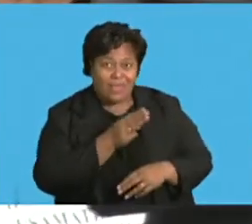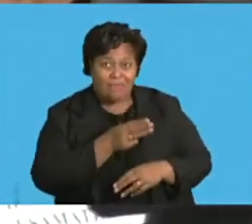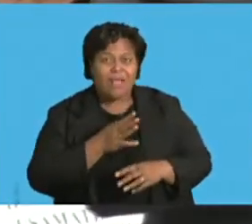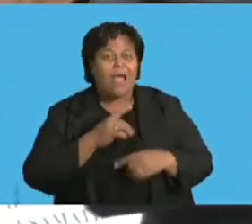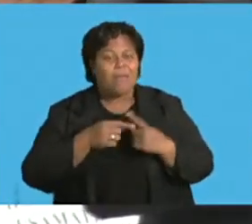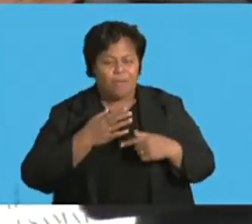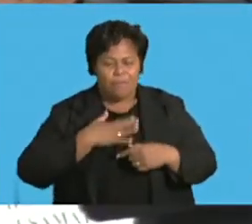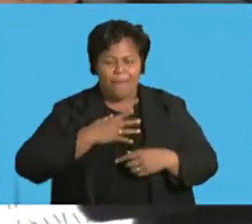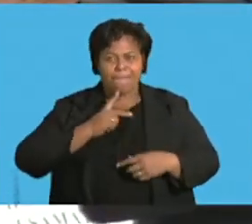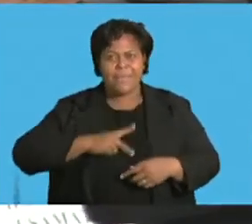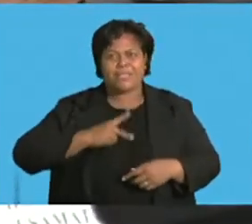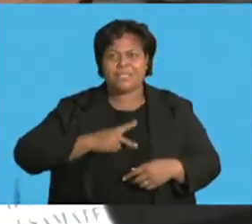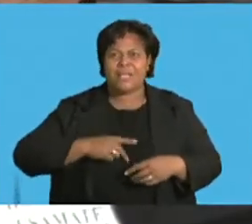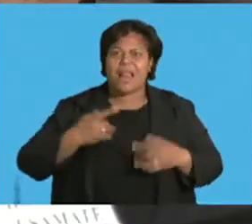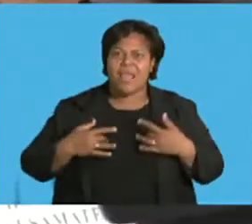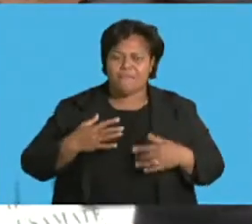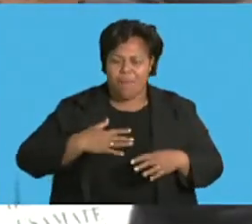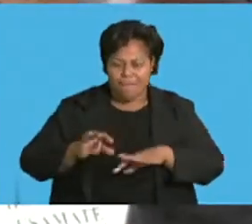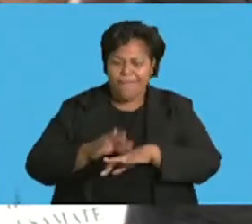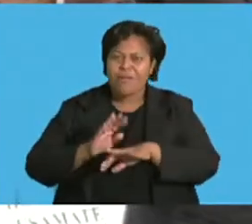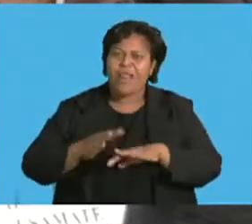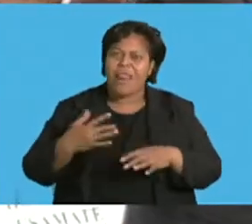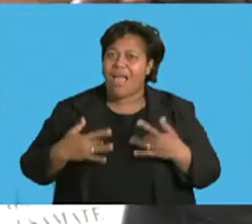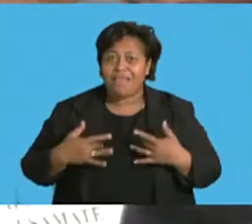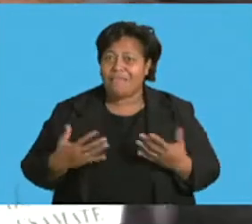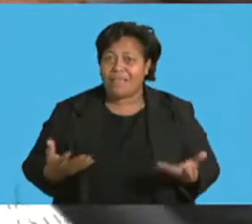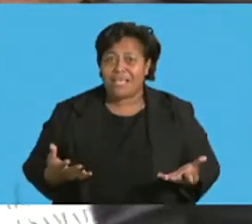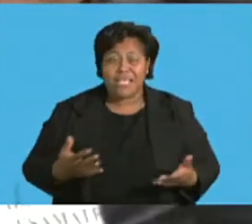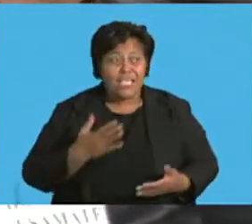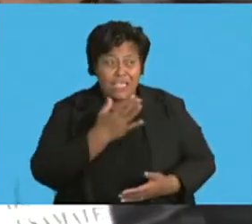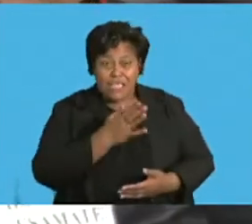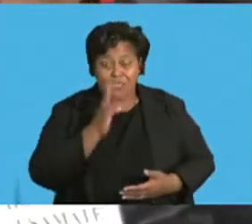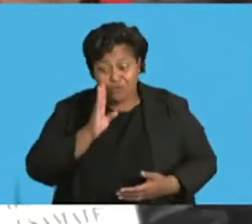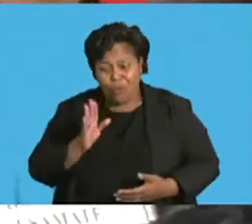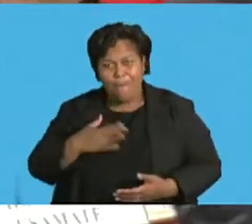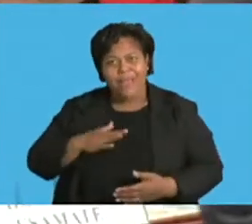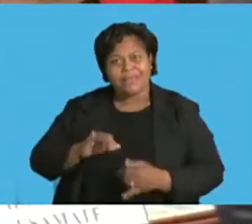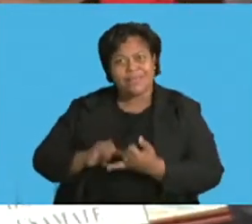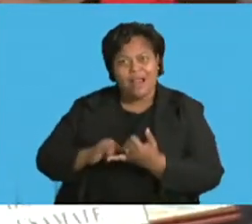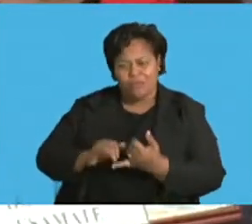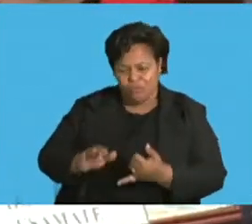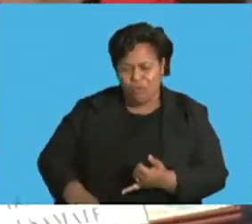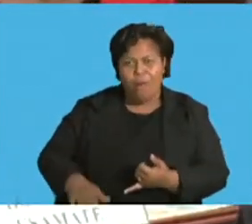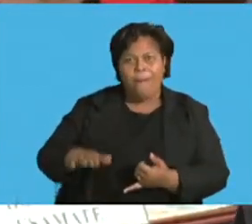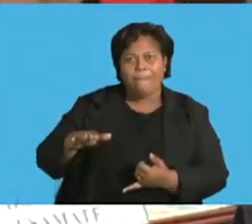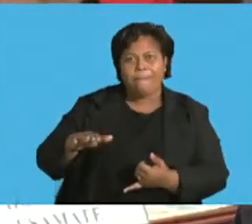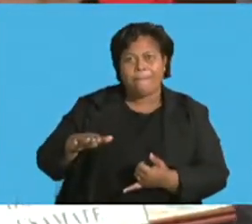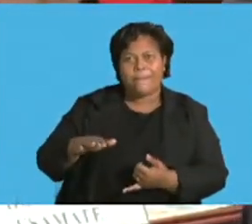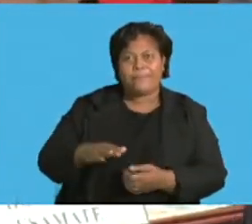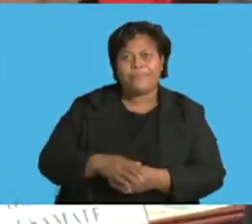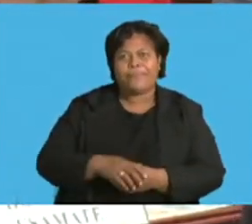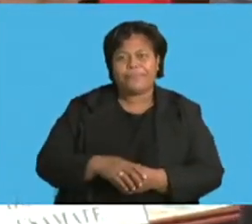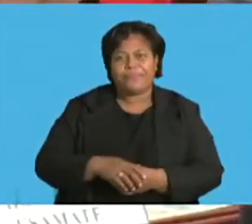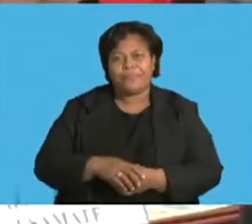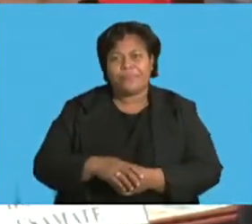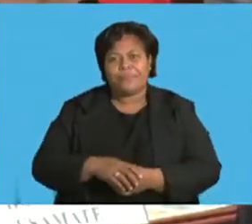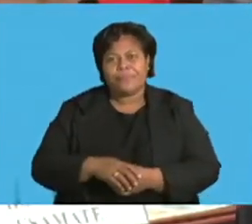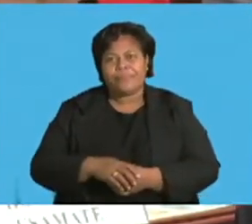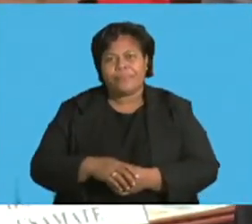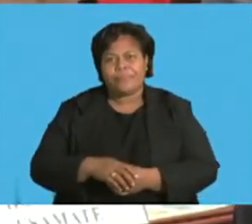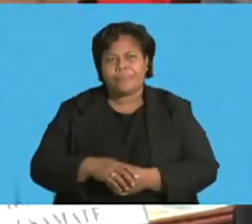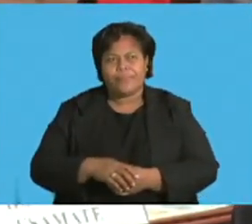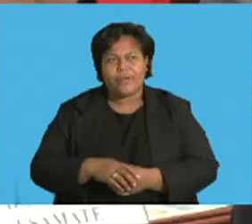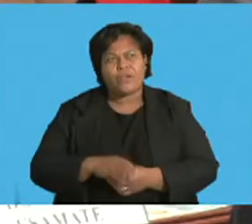life, my married life, etc. And he saw my son grow up, Ibrahim. So, Mr. Speaker, sir, I was